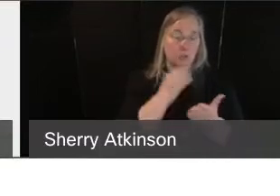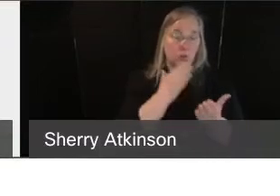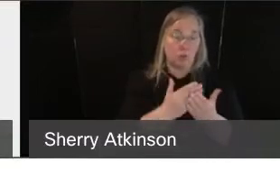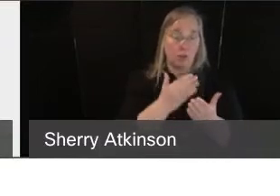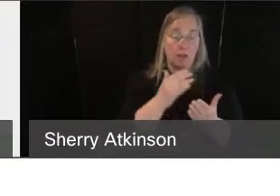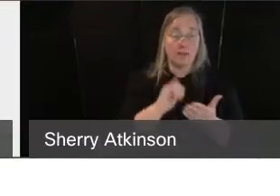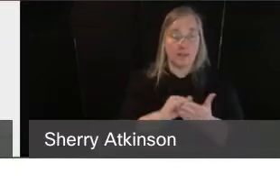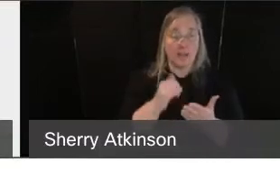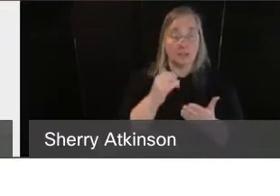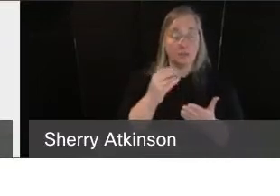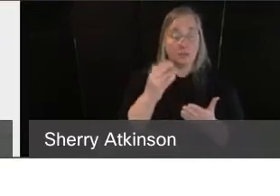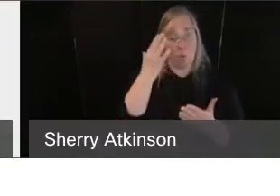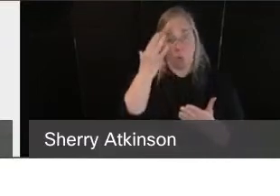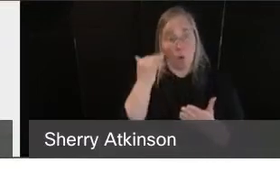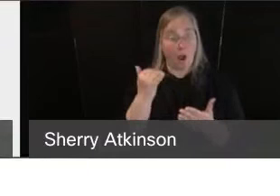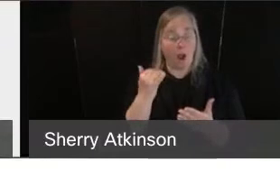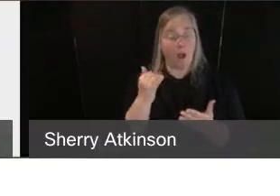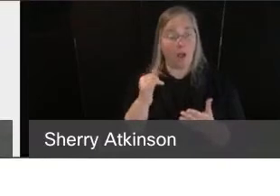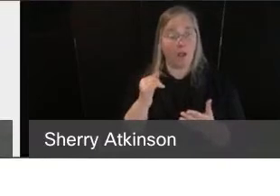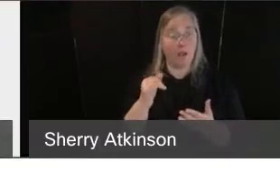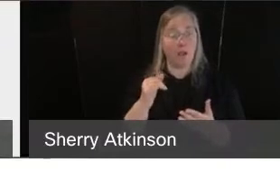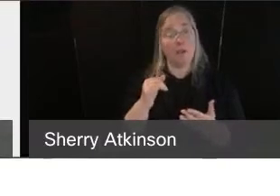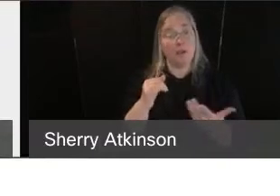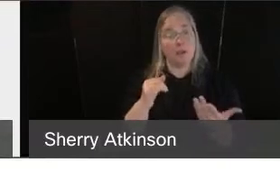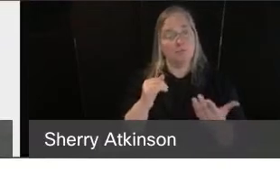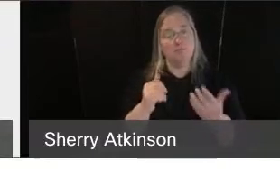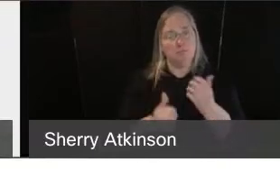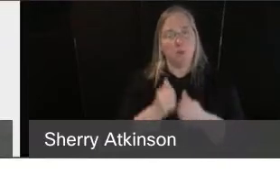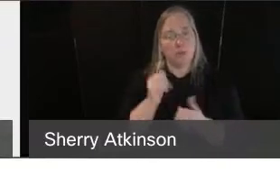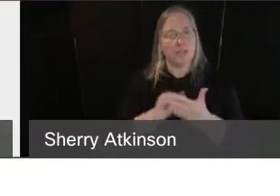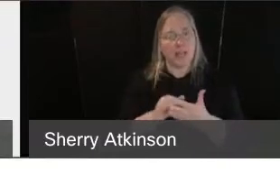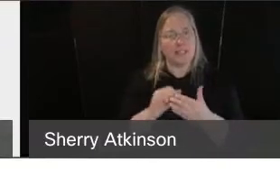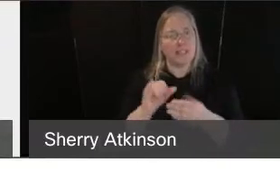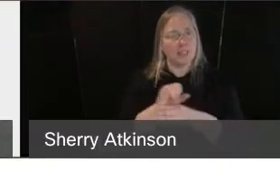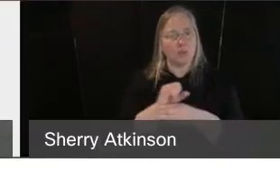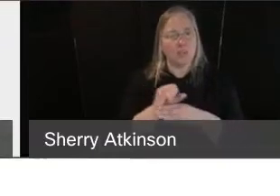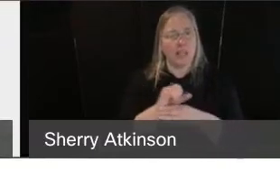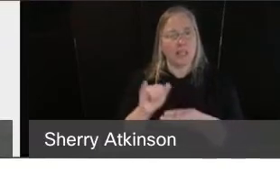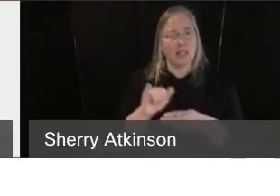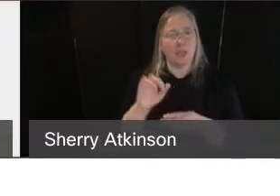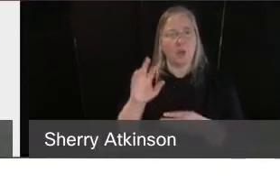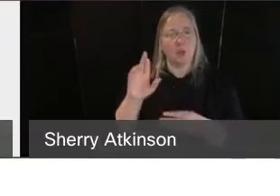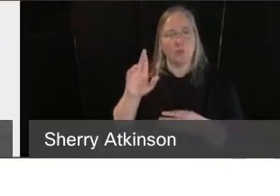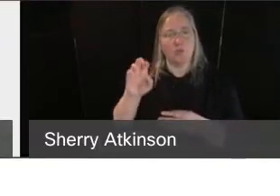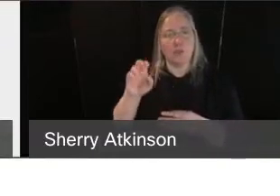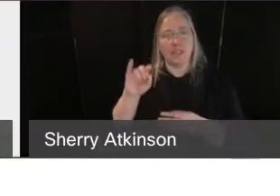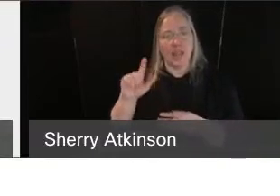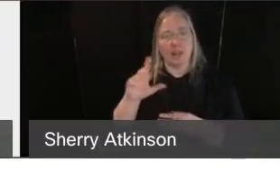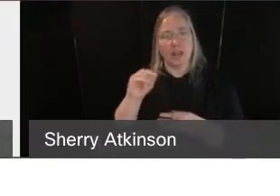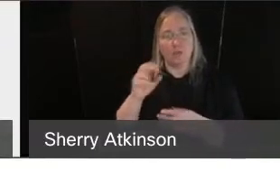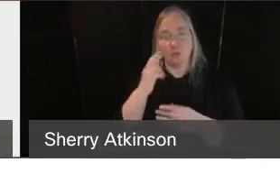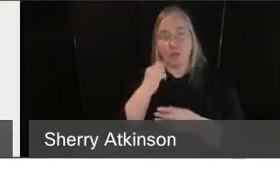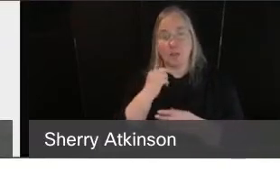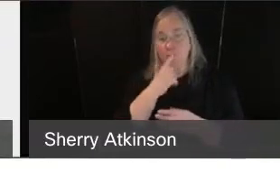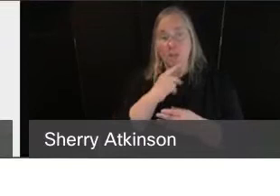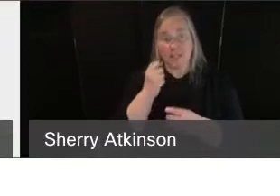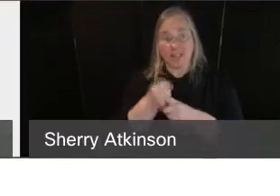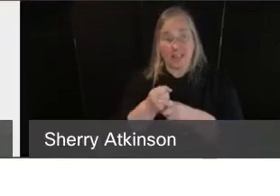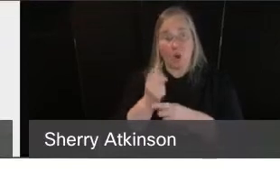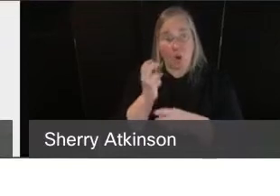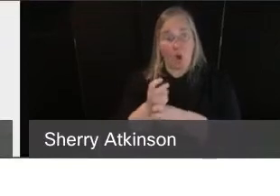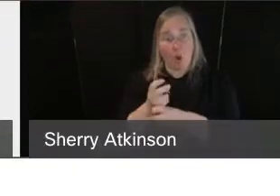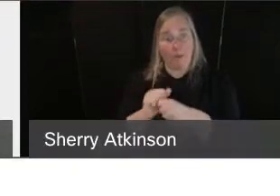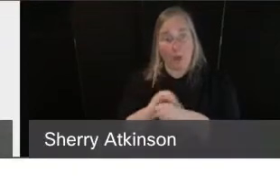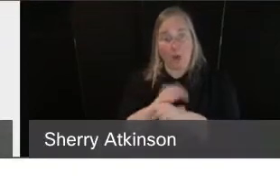talked about, it has mostly been industries like retail, restaurants that have been hard hit by COVID, whereas